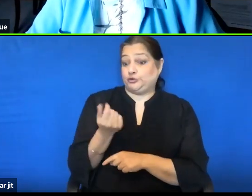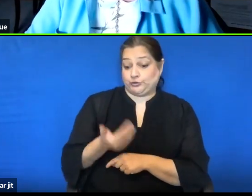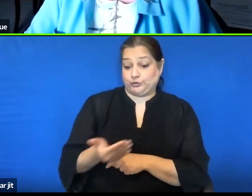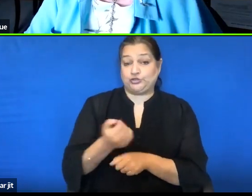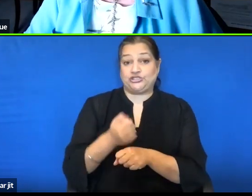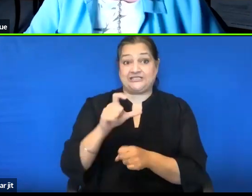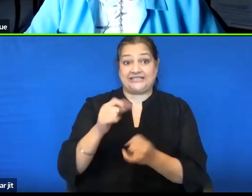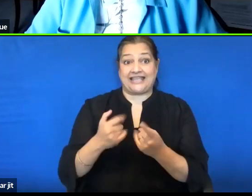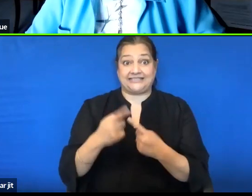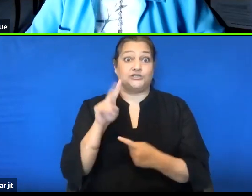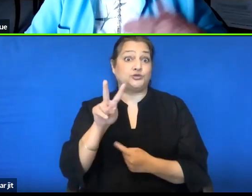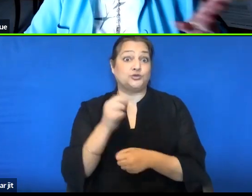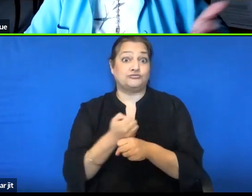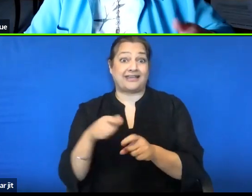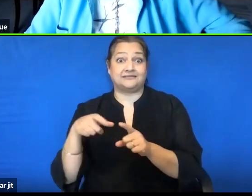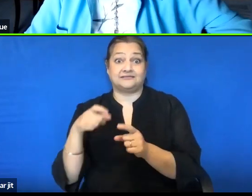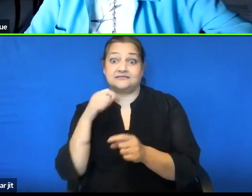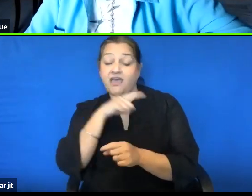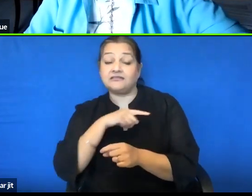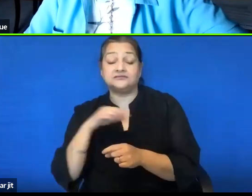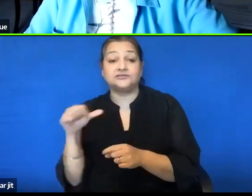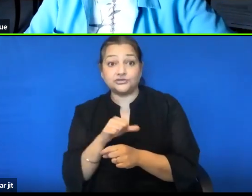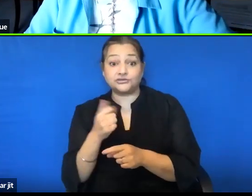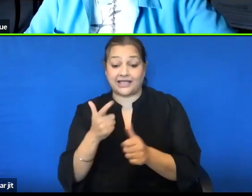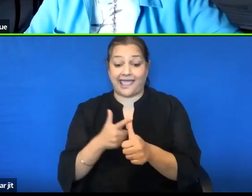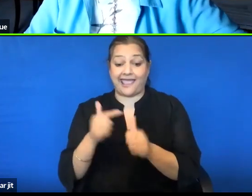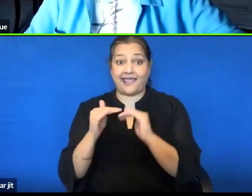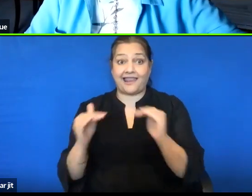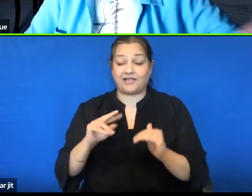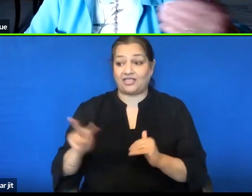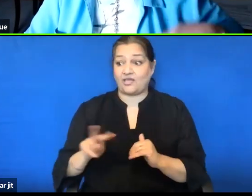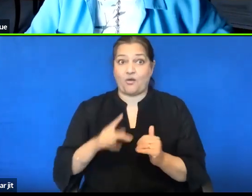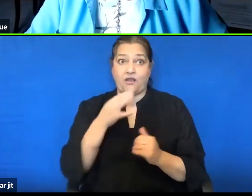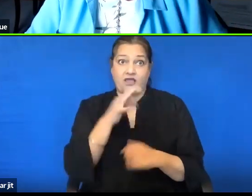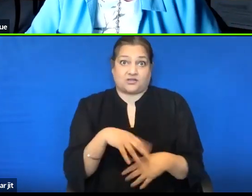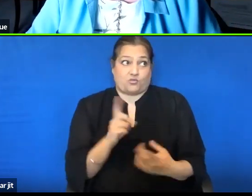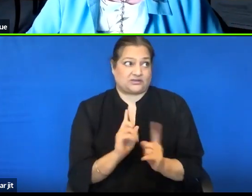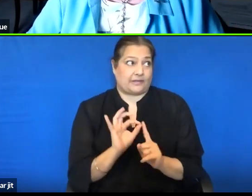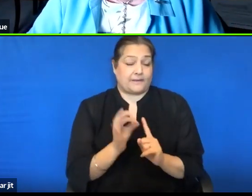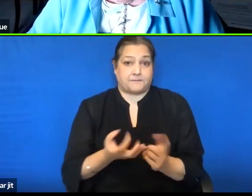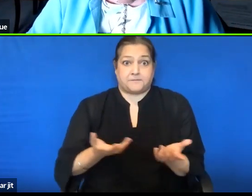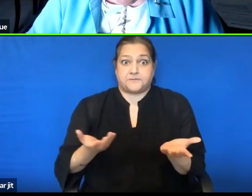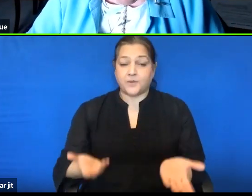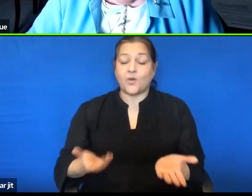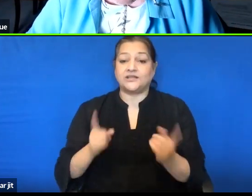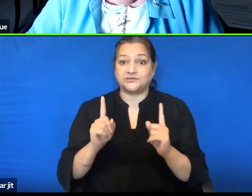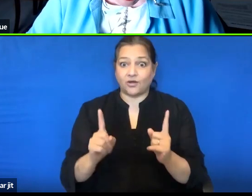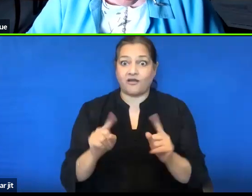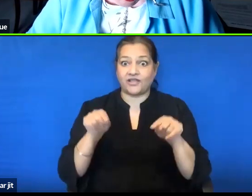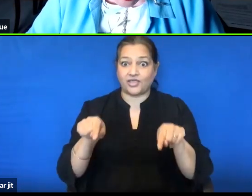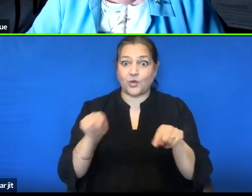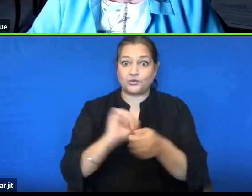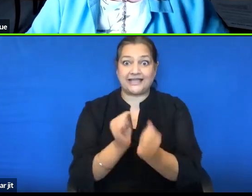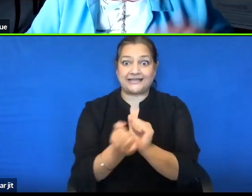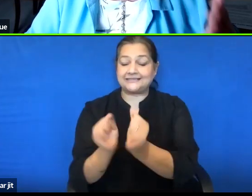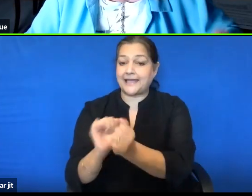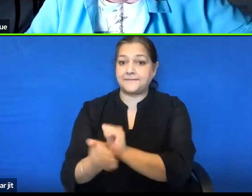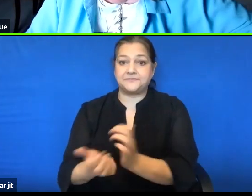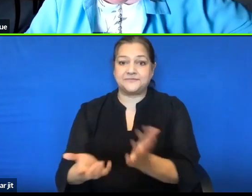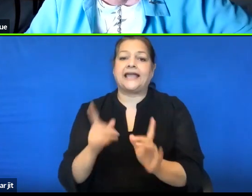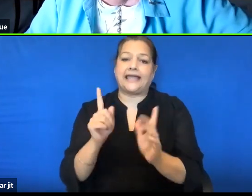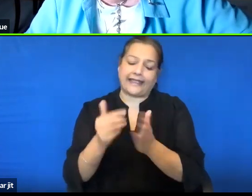grandsons who are supposed to be doing A-levels. And, you know, I think they're all asking the questions, what was the point of of these particular exams. Anyway, we're